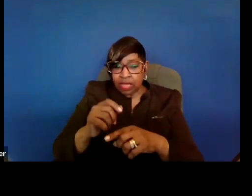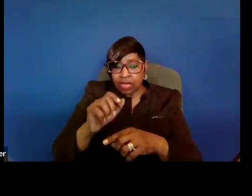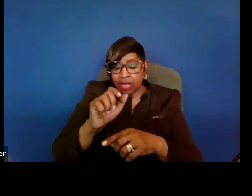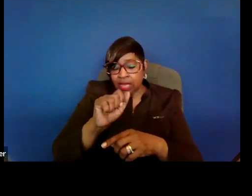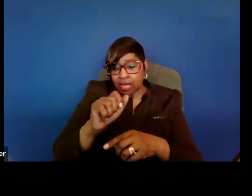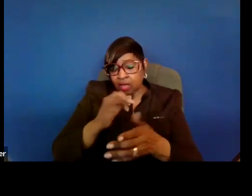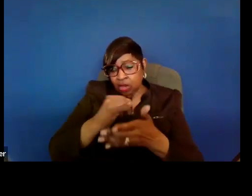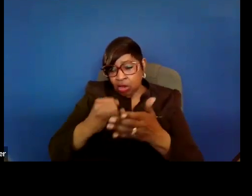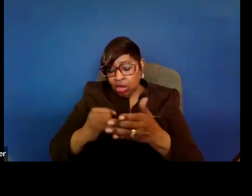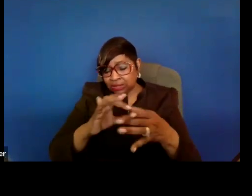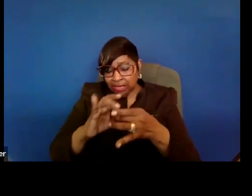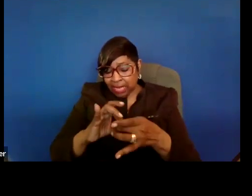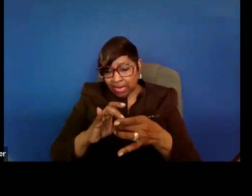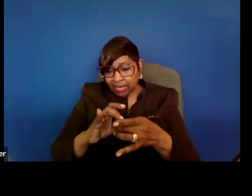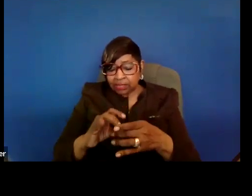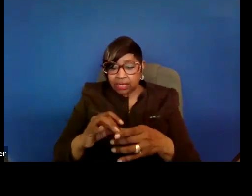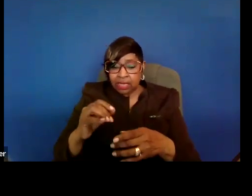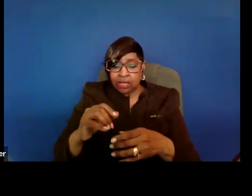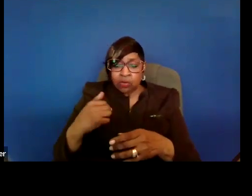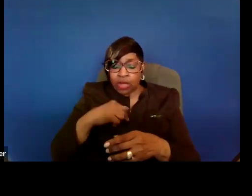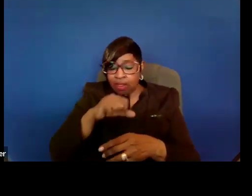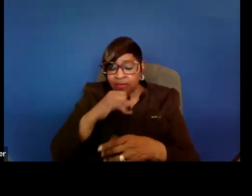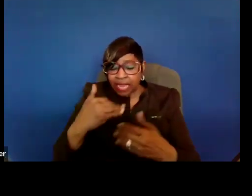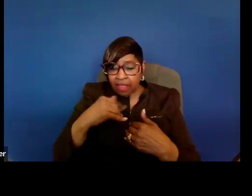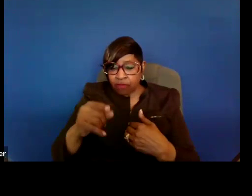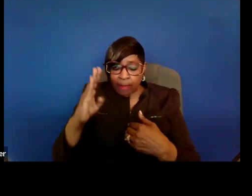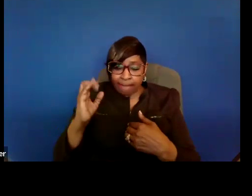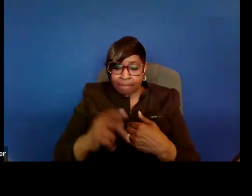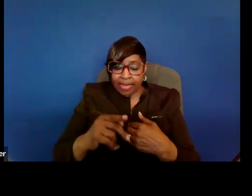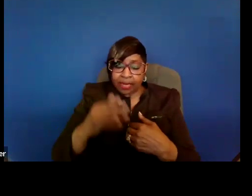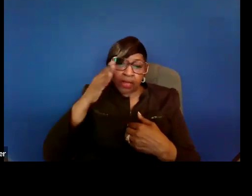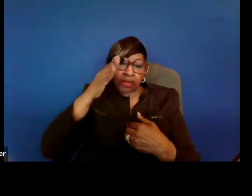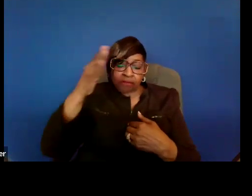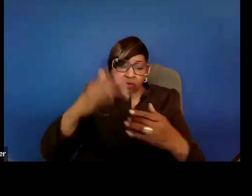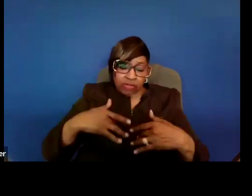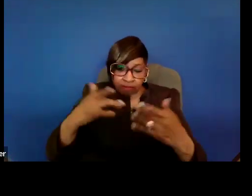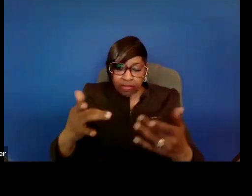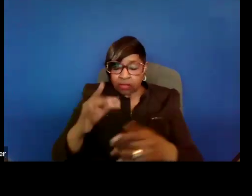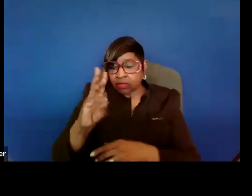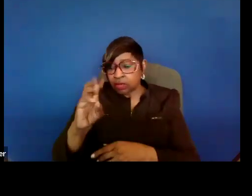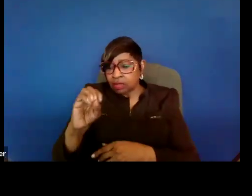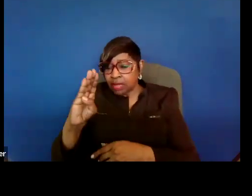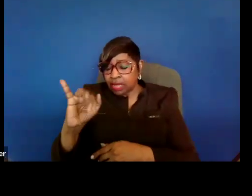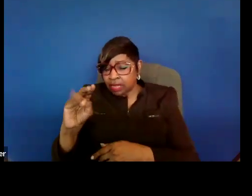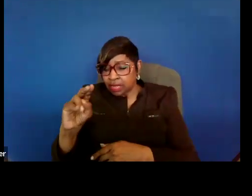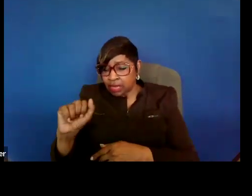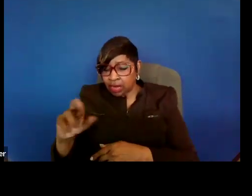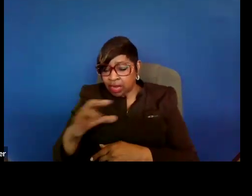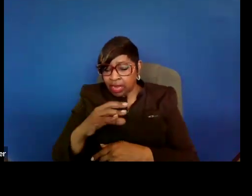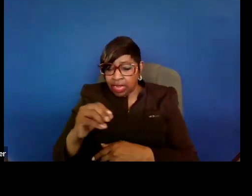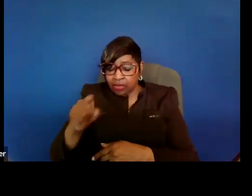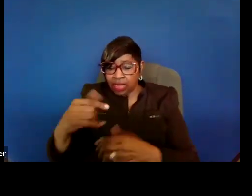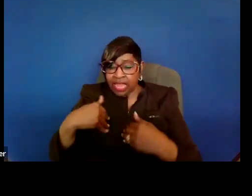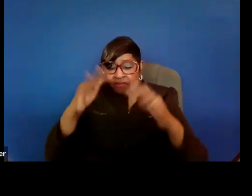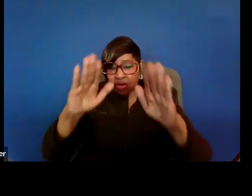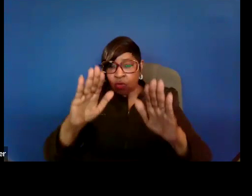well as on our social media. So we'd love to have you back at a future event or webinar, and we wish you a wonderful rest of your